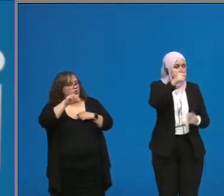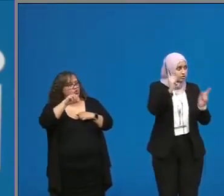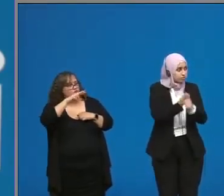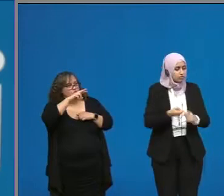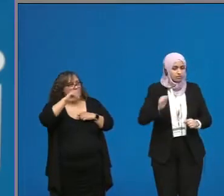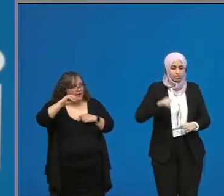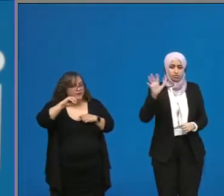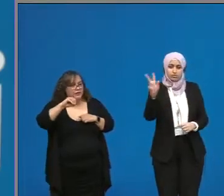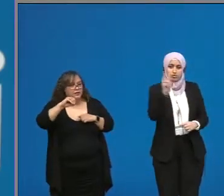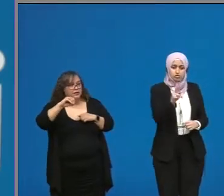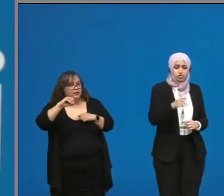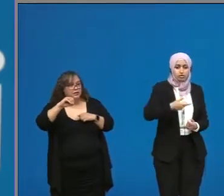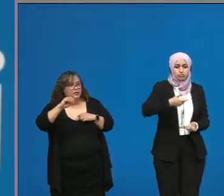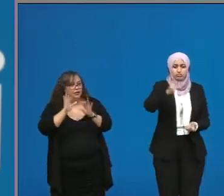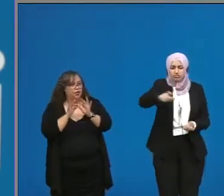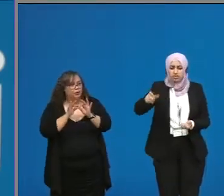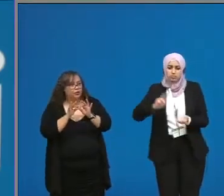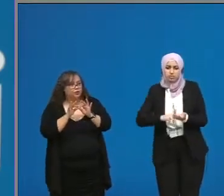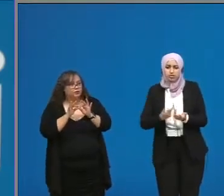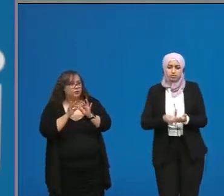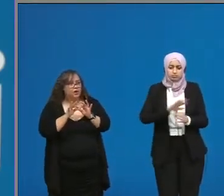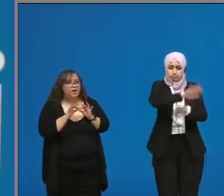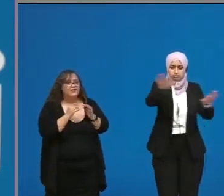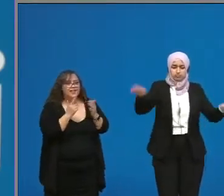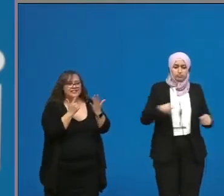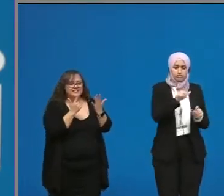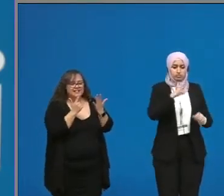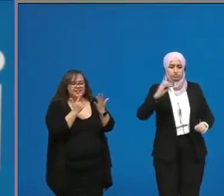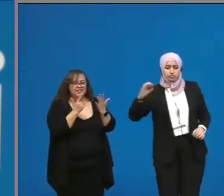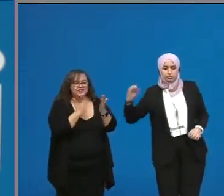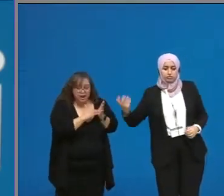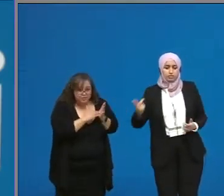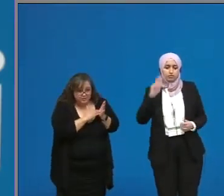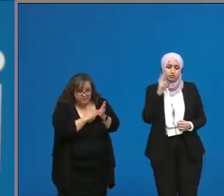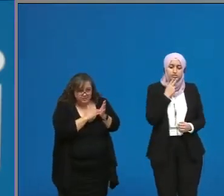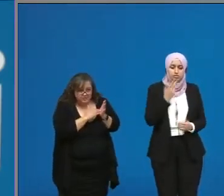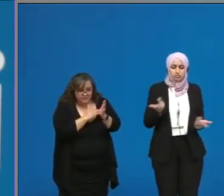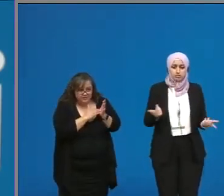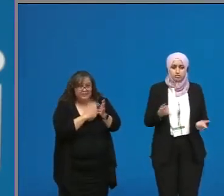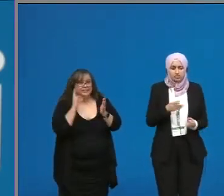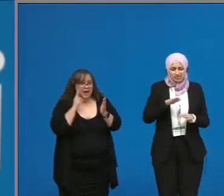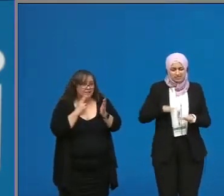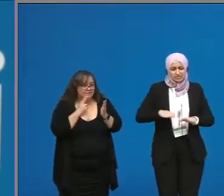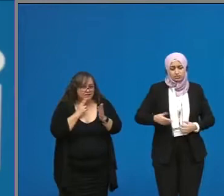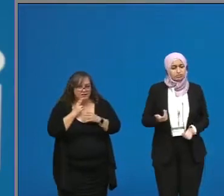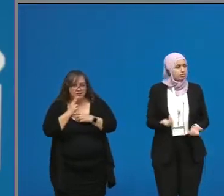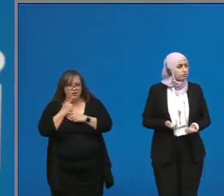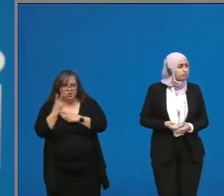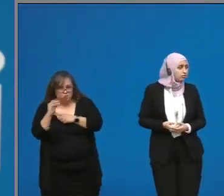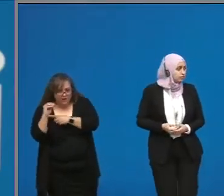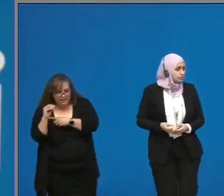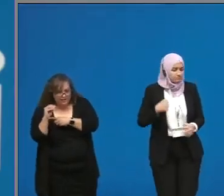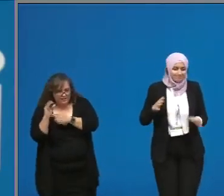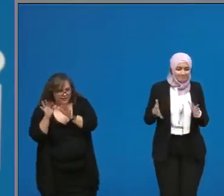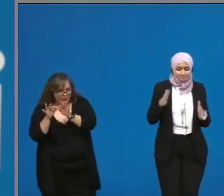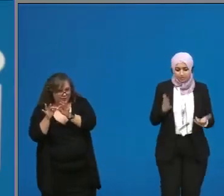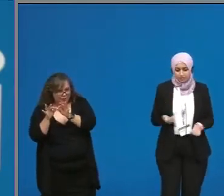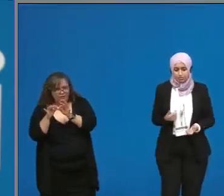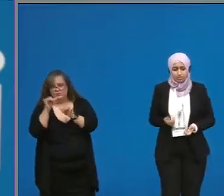700,000 deaf people. This is incredible. So now that I've painted a picture for